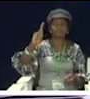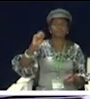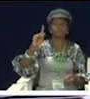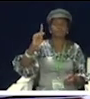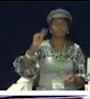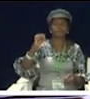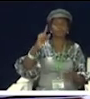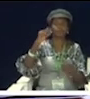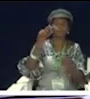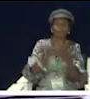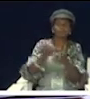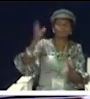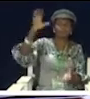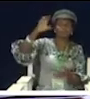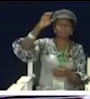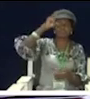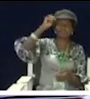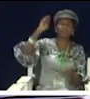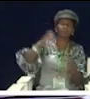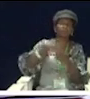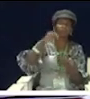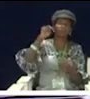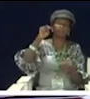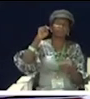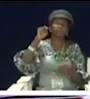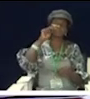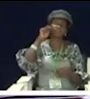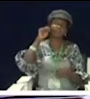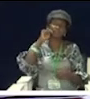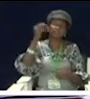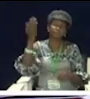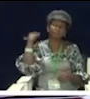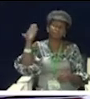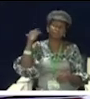wealthiest men Nigeria ever produced.